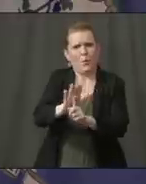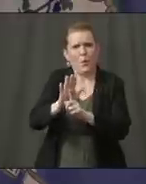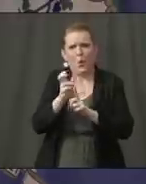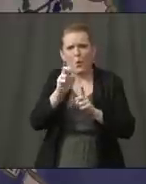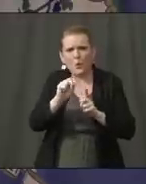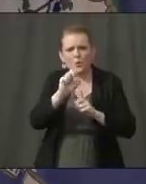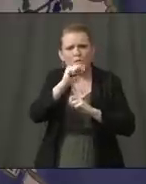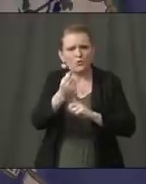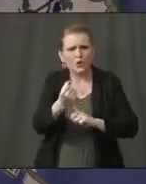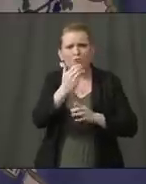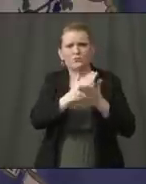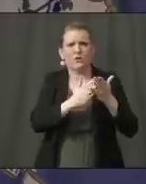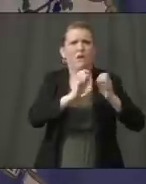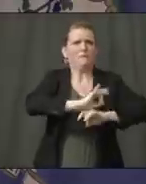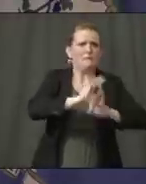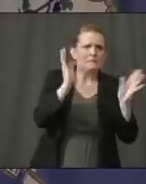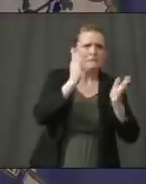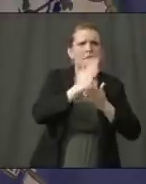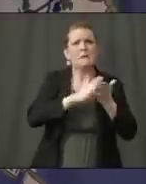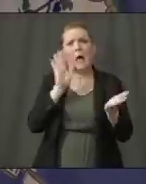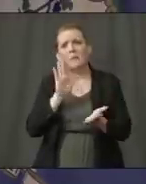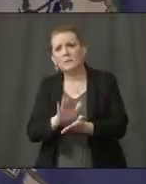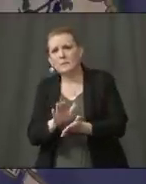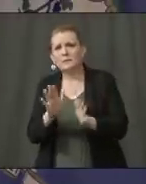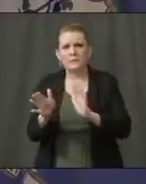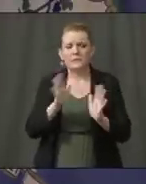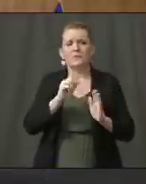states in a thoughtful way, each state being a little bit different.